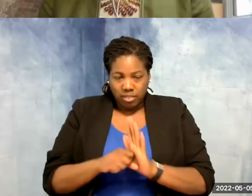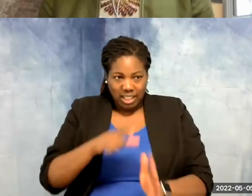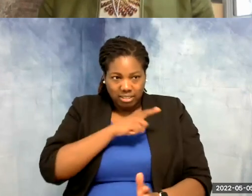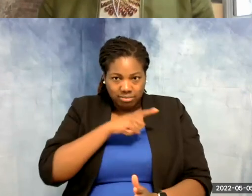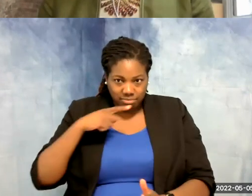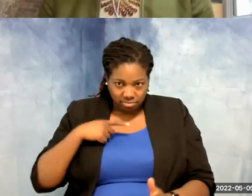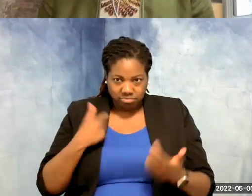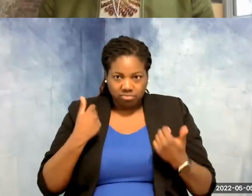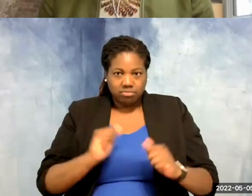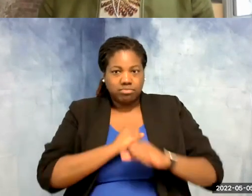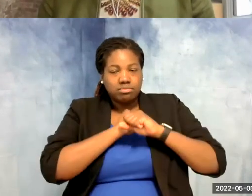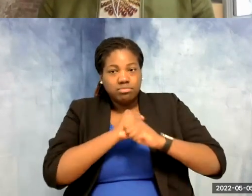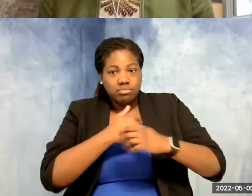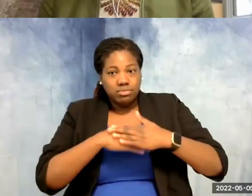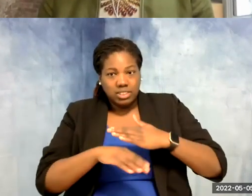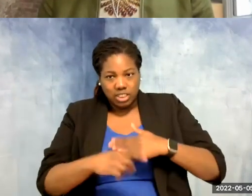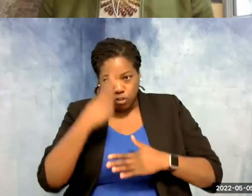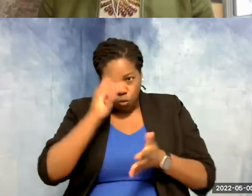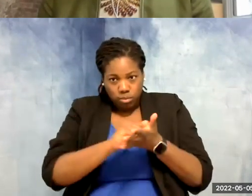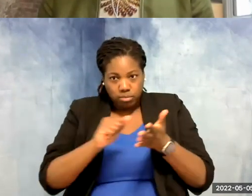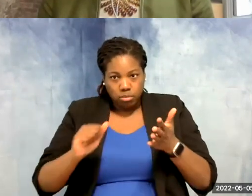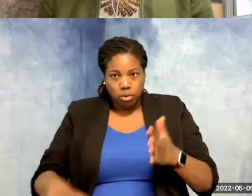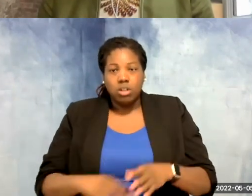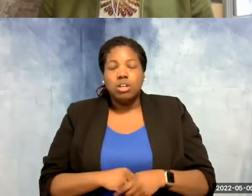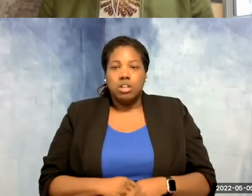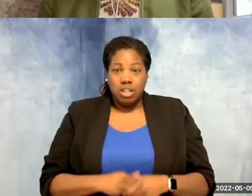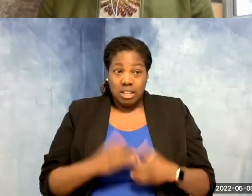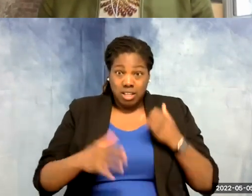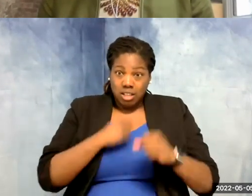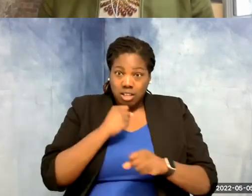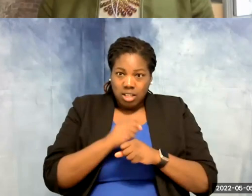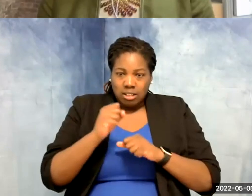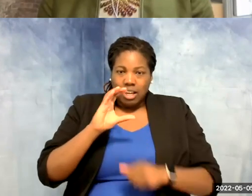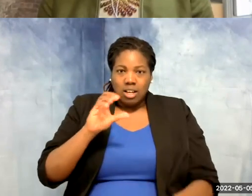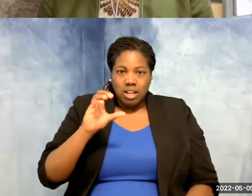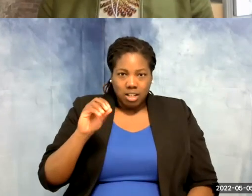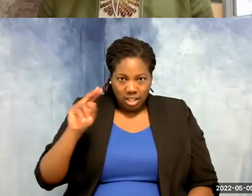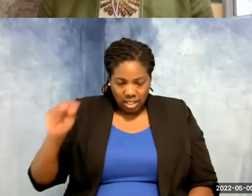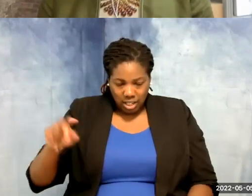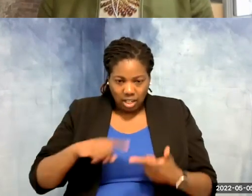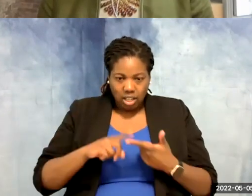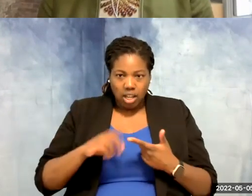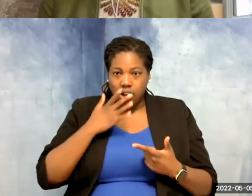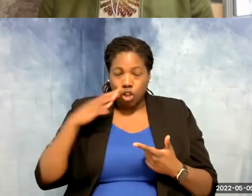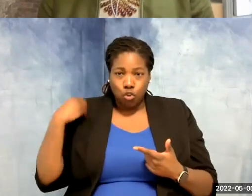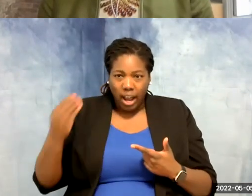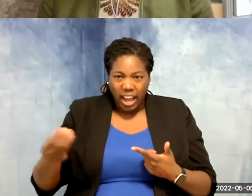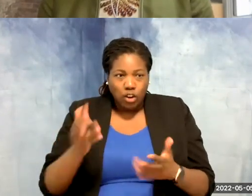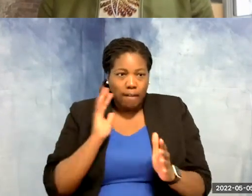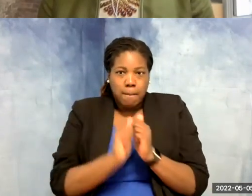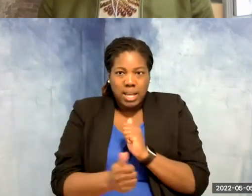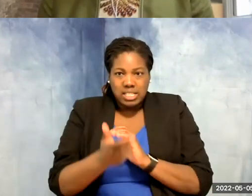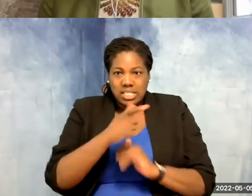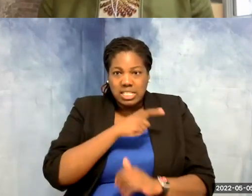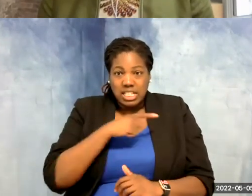legislatures to protect access to abortion. Just this year, states like Connecticut and Colorado have worked to pass legislation